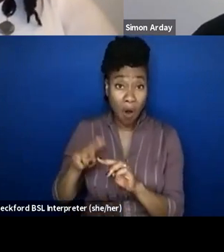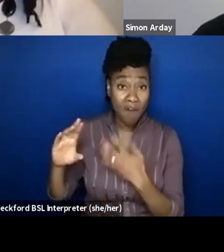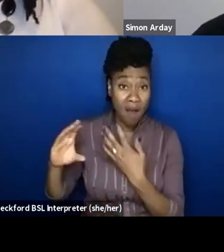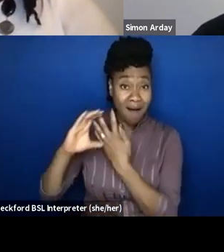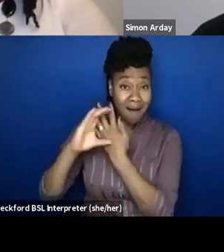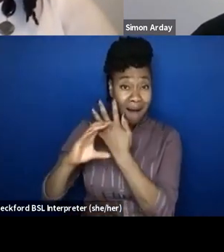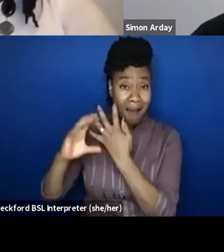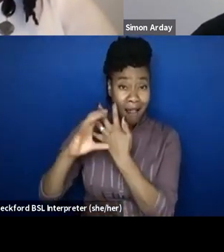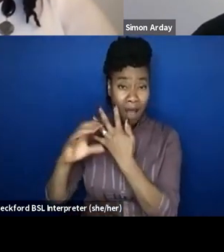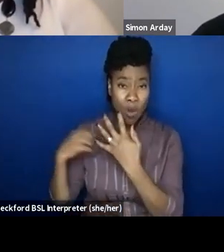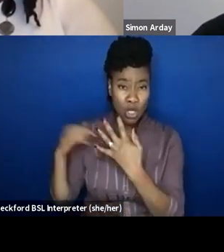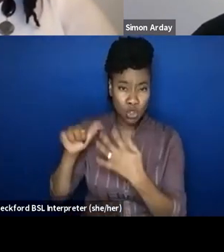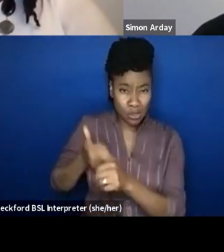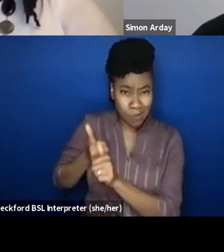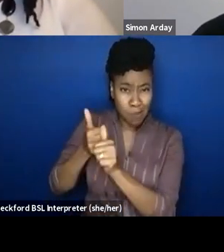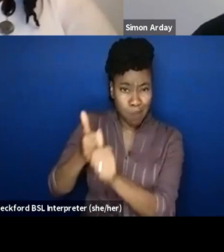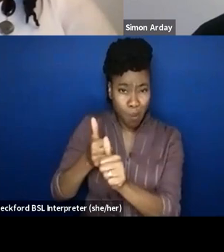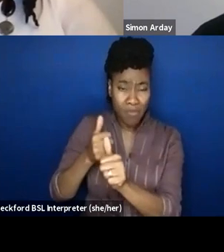Because I think,